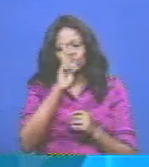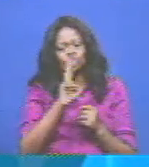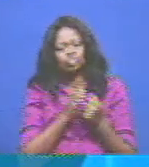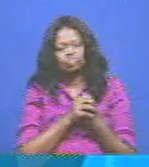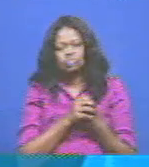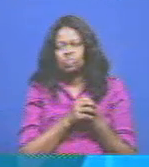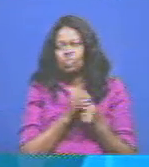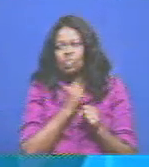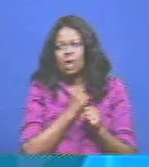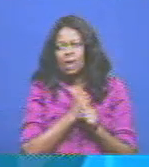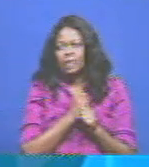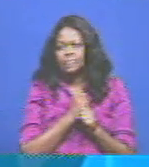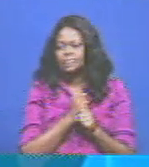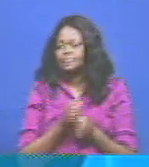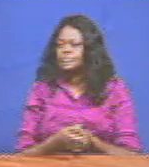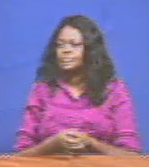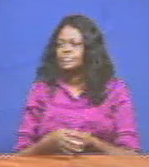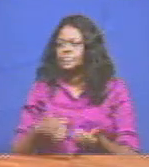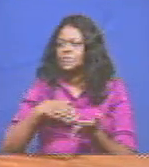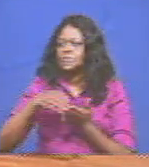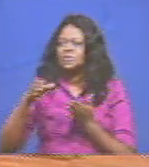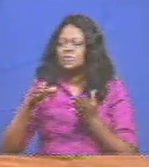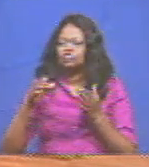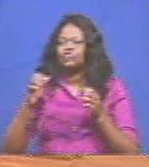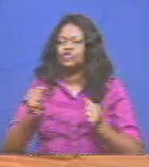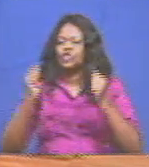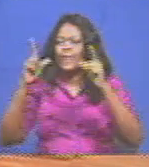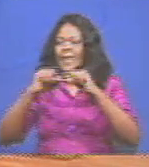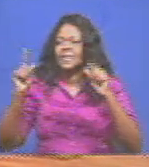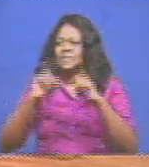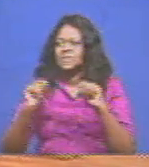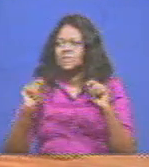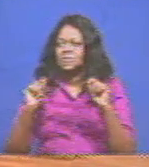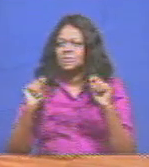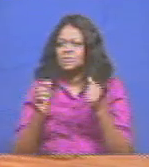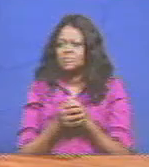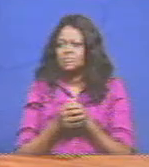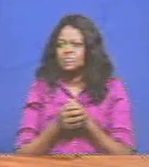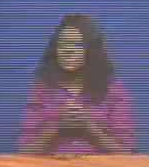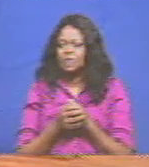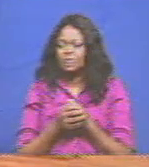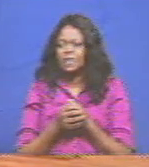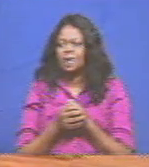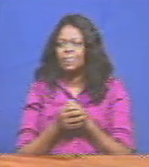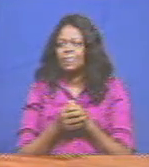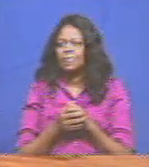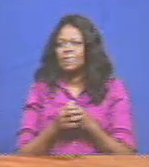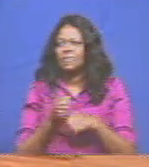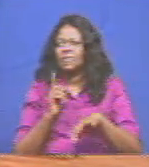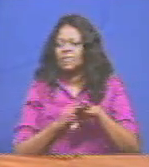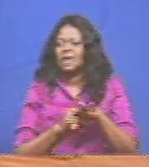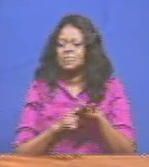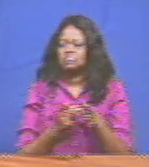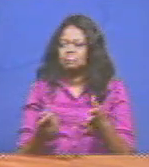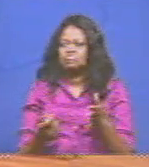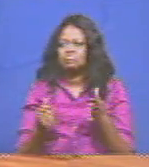a very strong message. Mm-hmm. And you know, the problem is when you put the guys under pressure, what they'll do